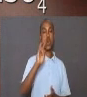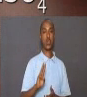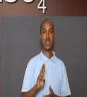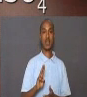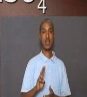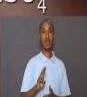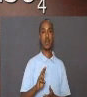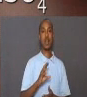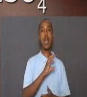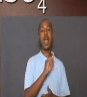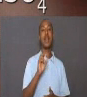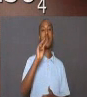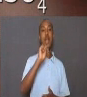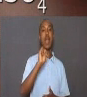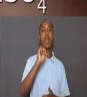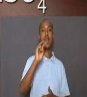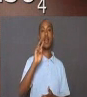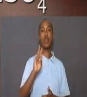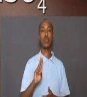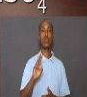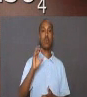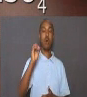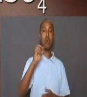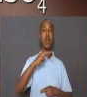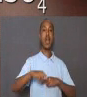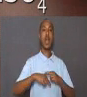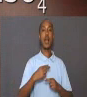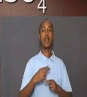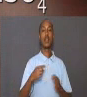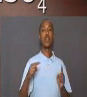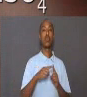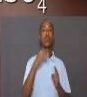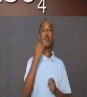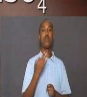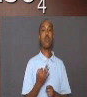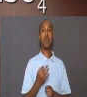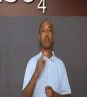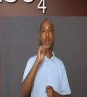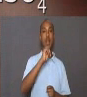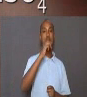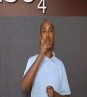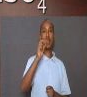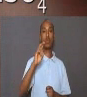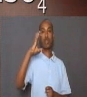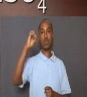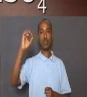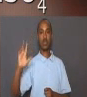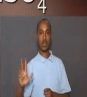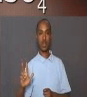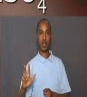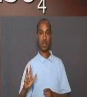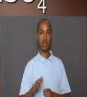that carbon dioxide and sodium oxide react to form sodium